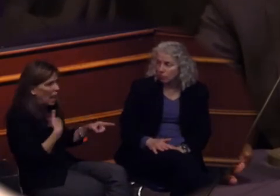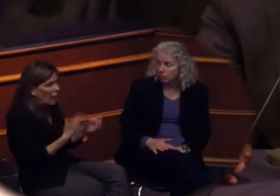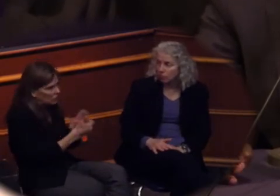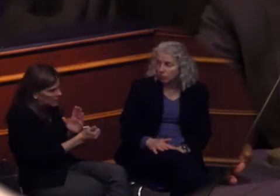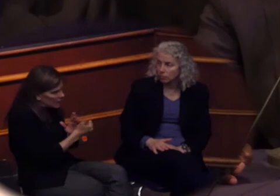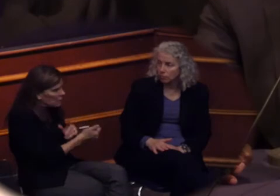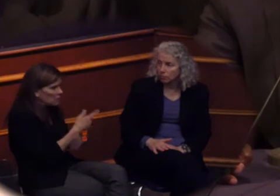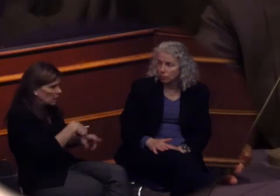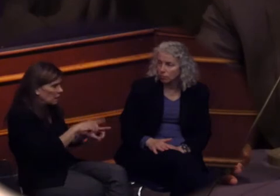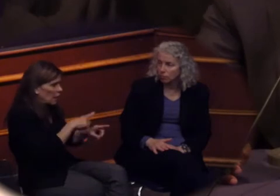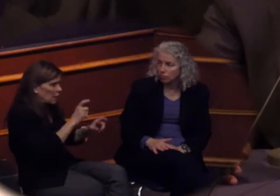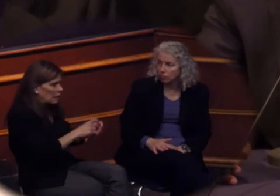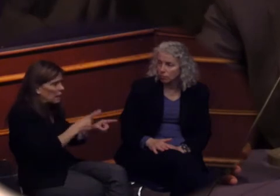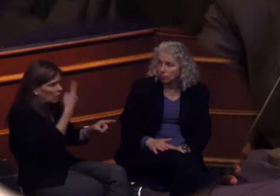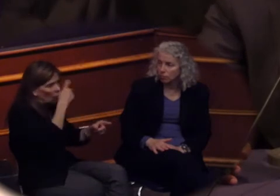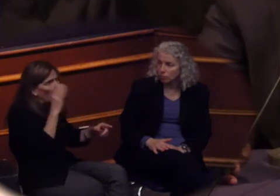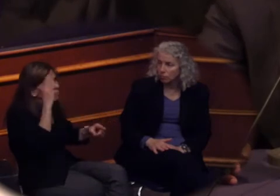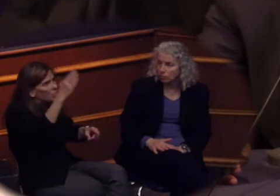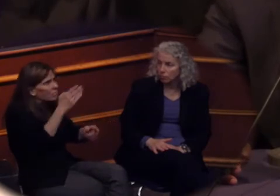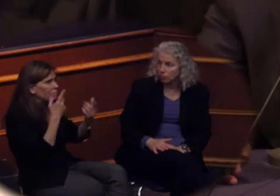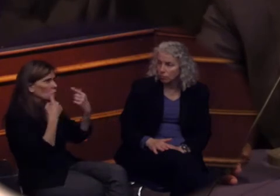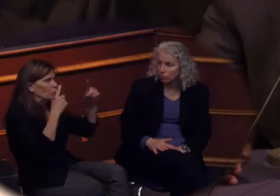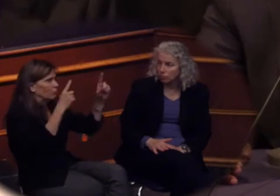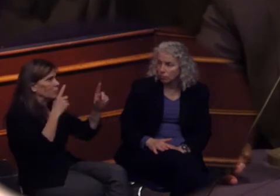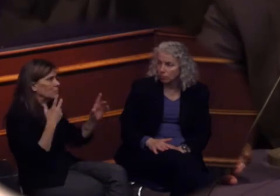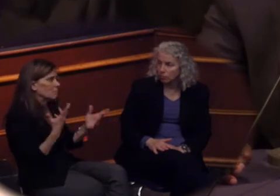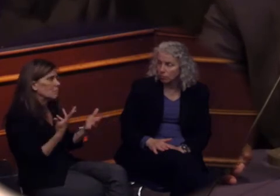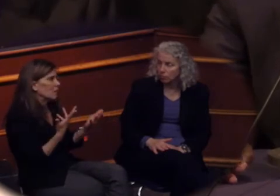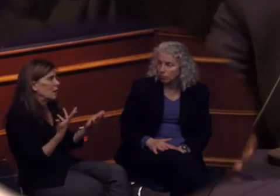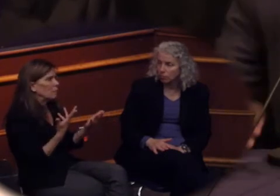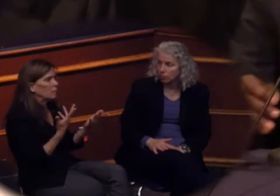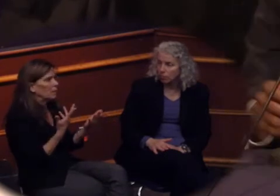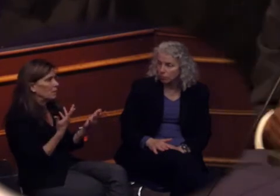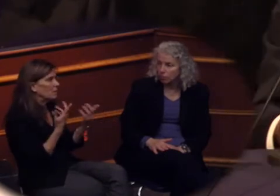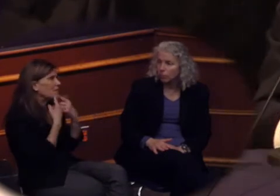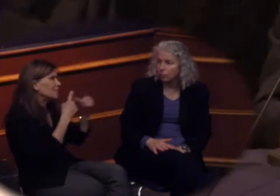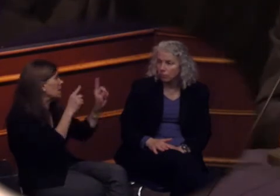make ends meet, or people have the skill set they need to make ends meet in this economy.